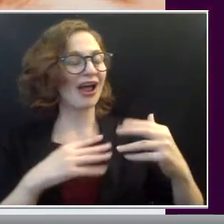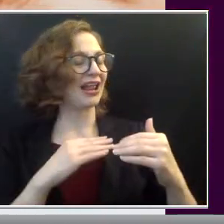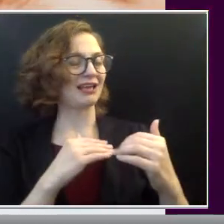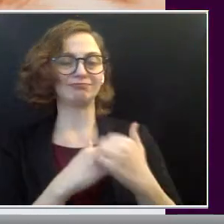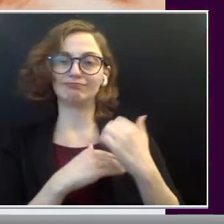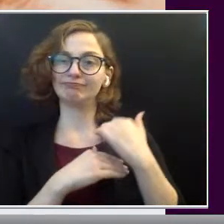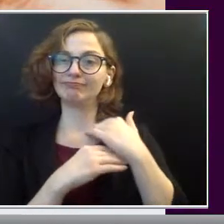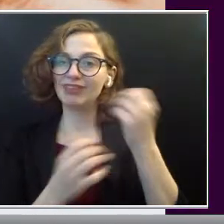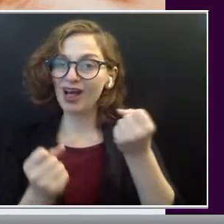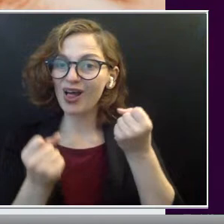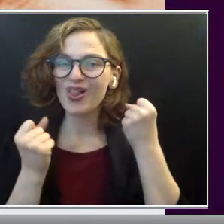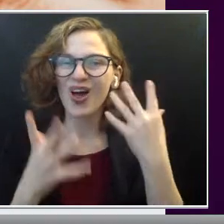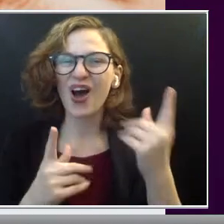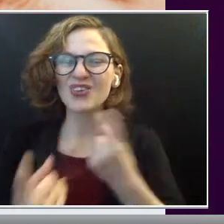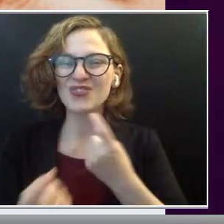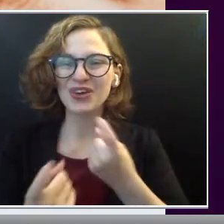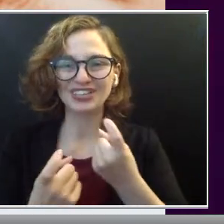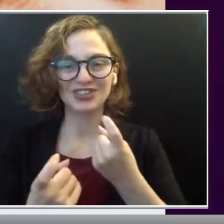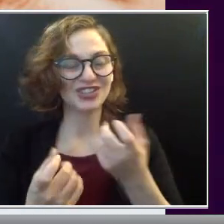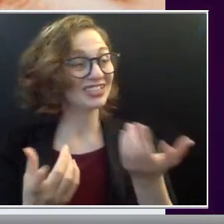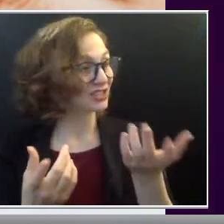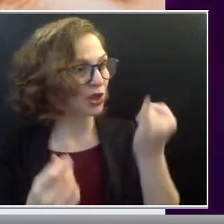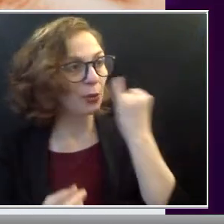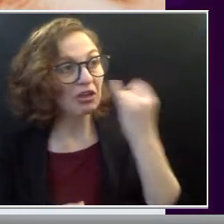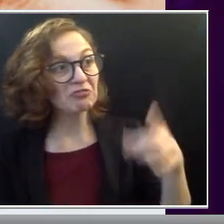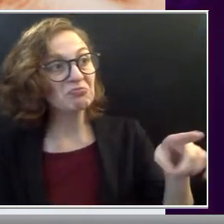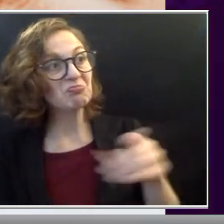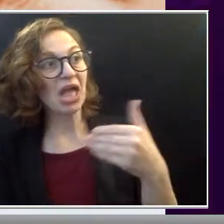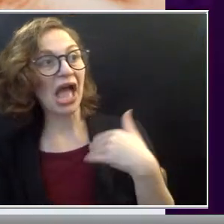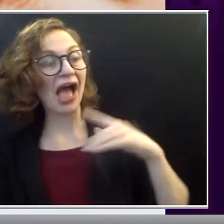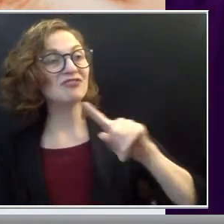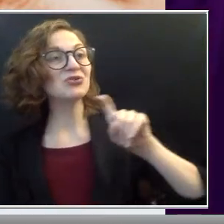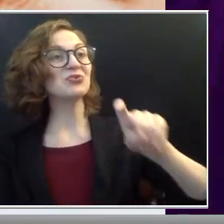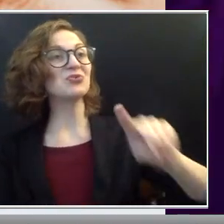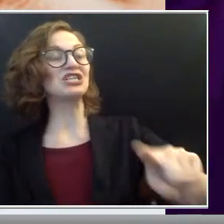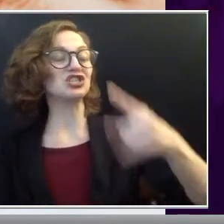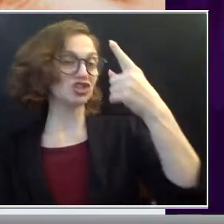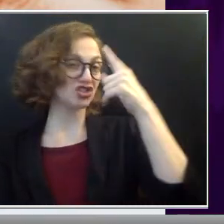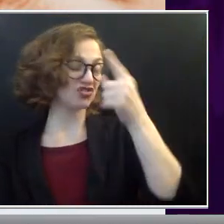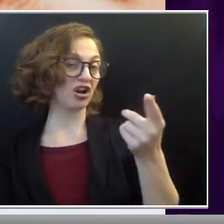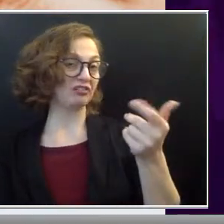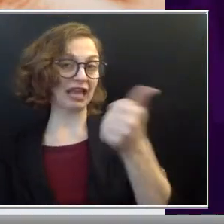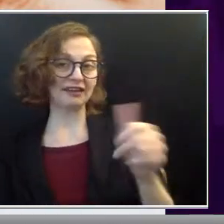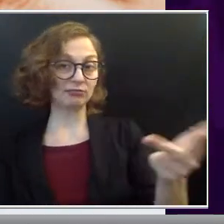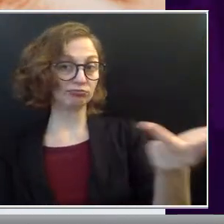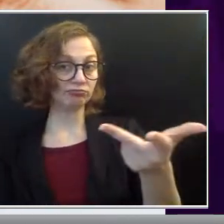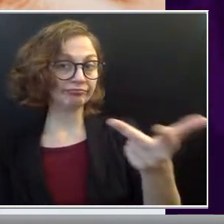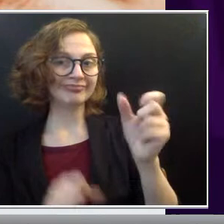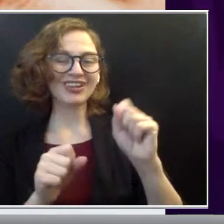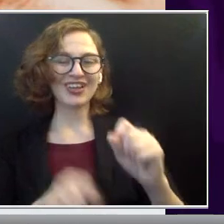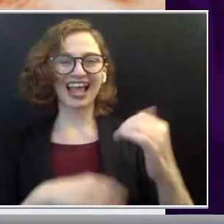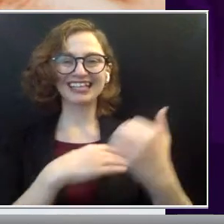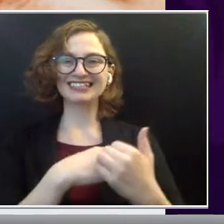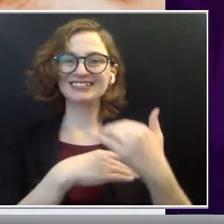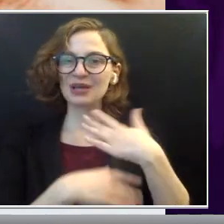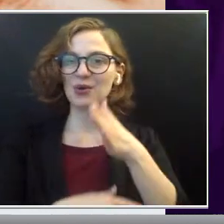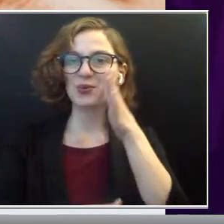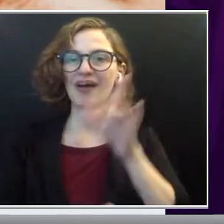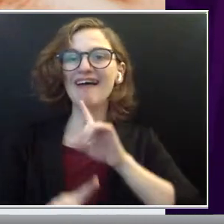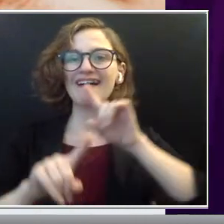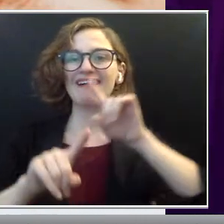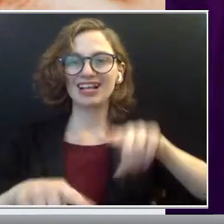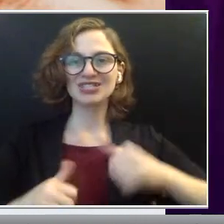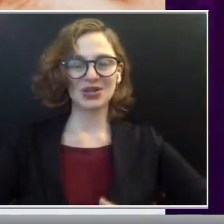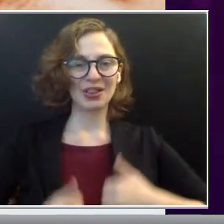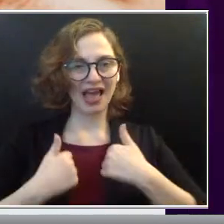right now for Erin, for Dr. Eck, or Dr. Surface, you can send them to us right now. We will answer them live. We are on YouTube, Facebook,